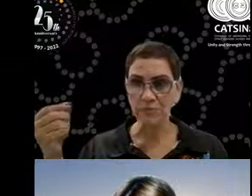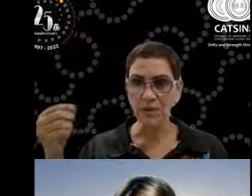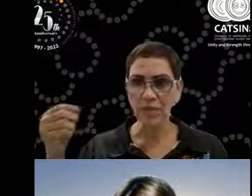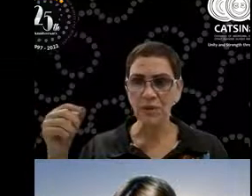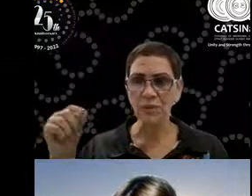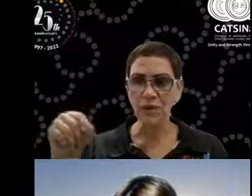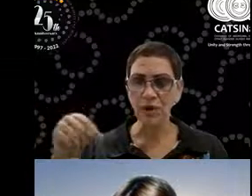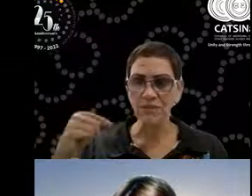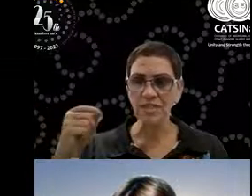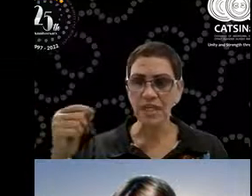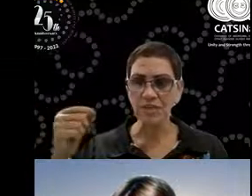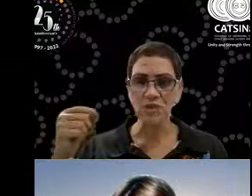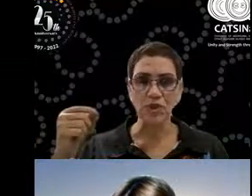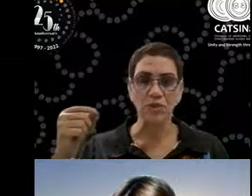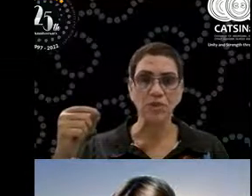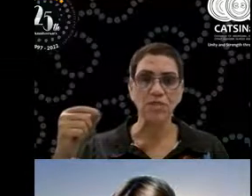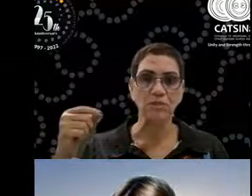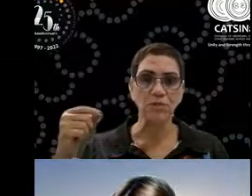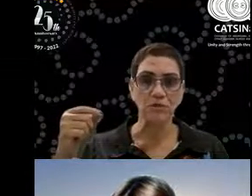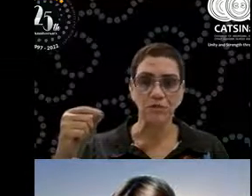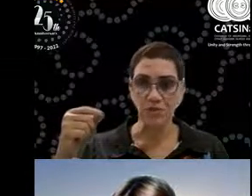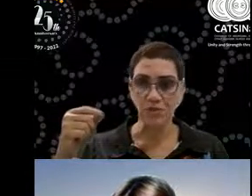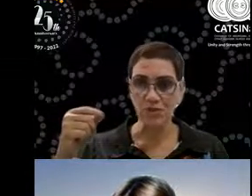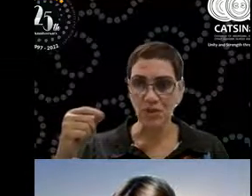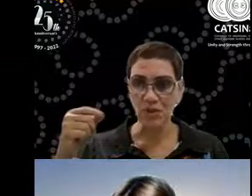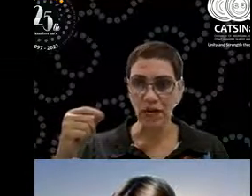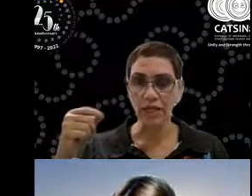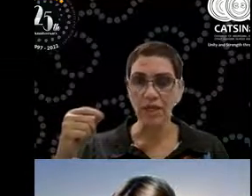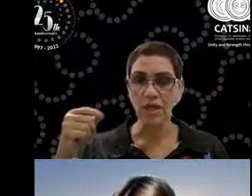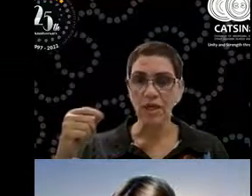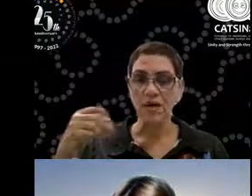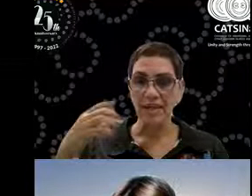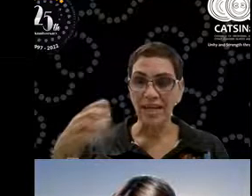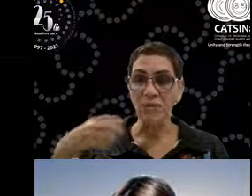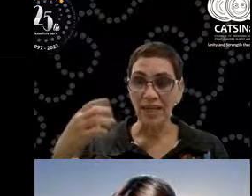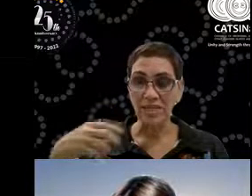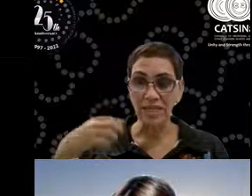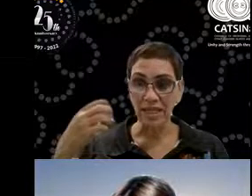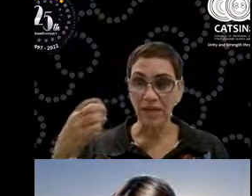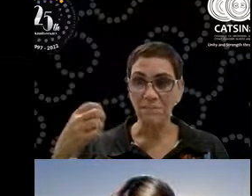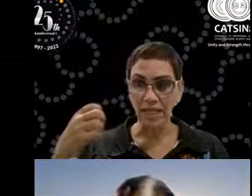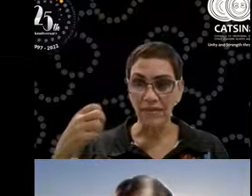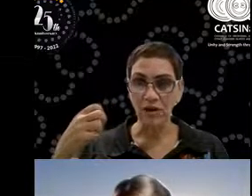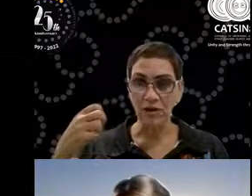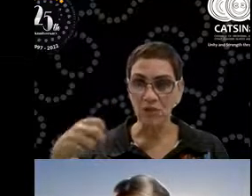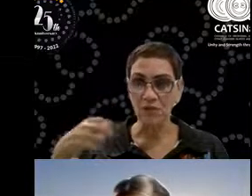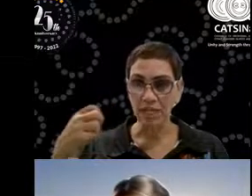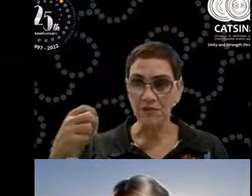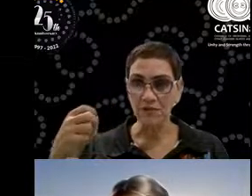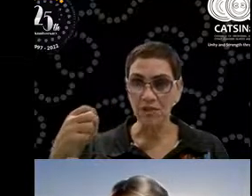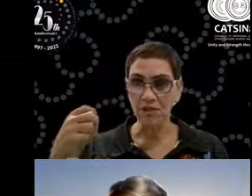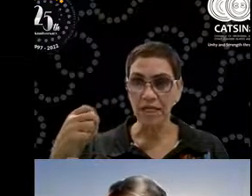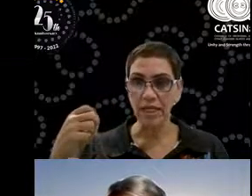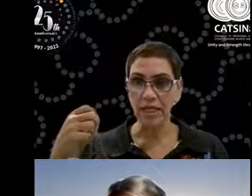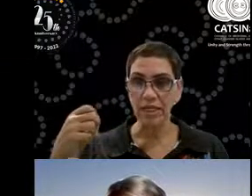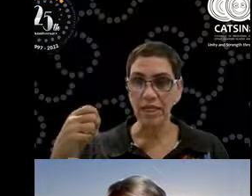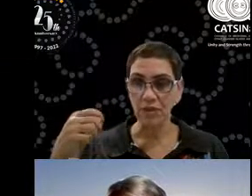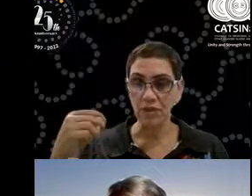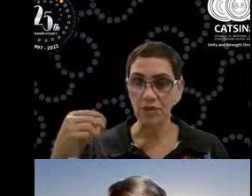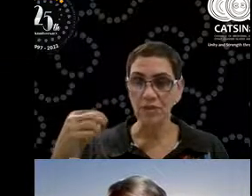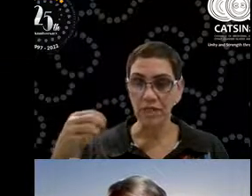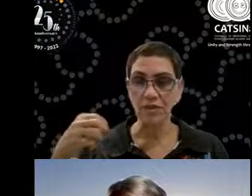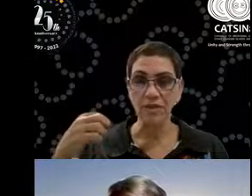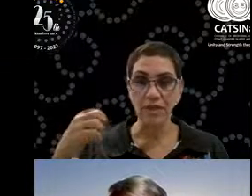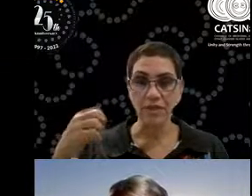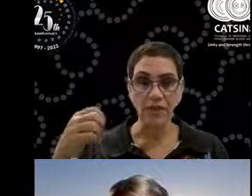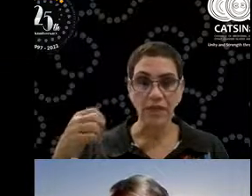refresher. And we're in conversations with the Nursing and Midwifery Board of Australia on how we actually embed cultural safety training in